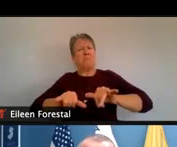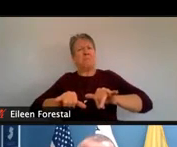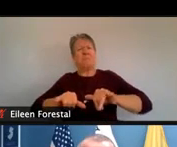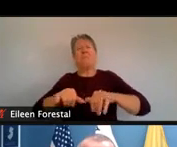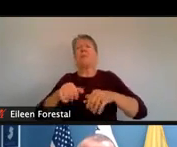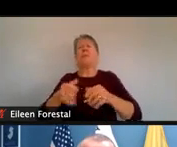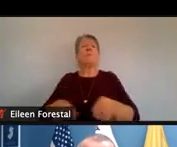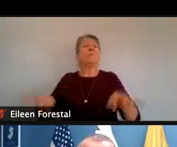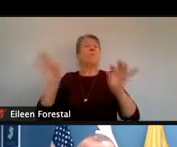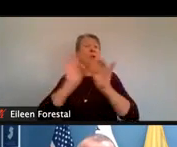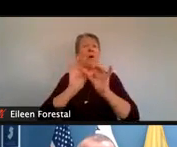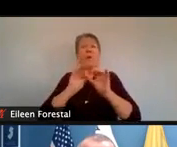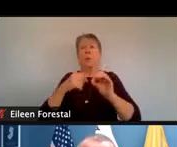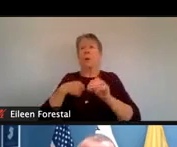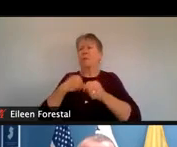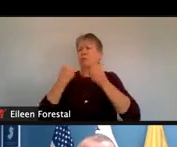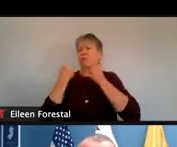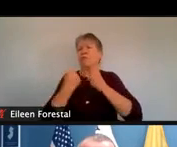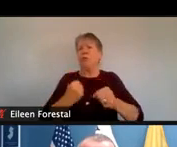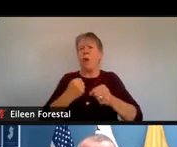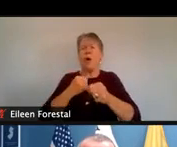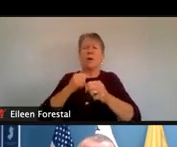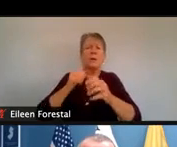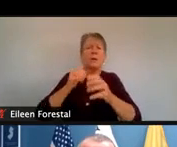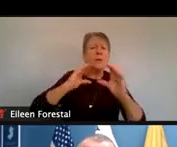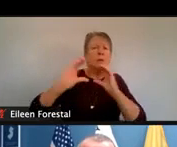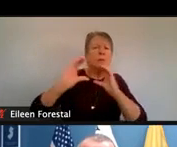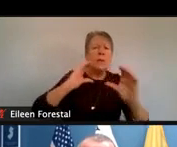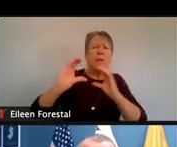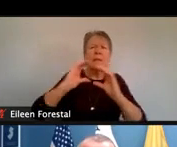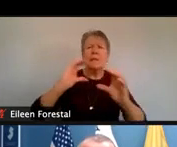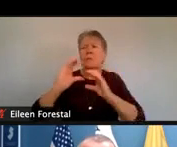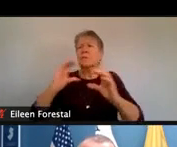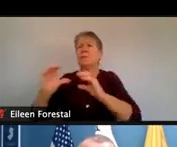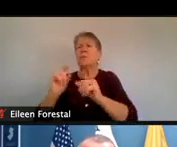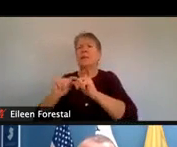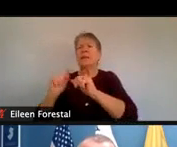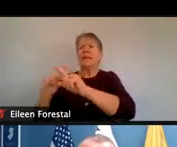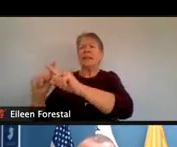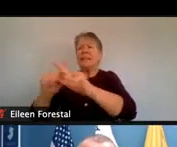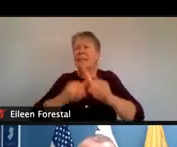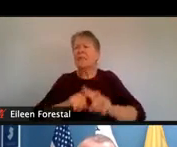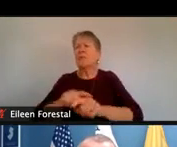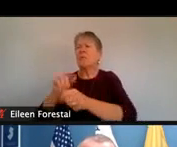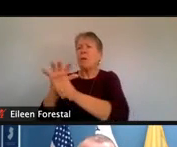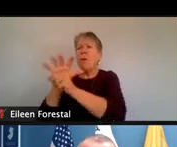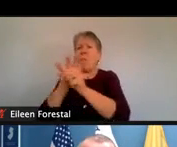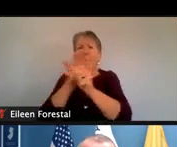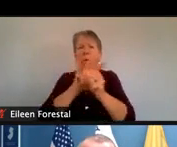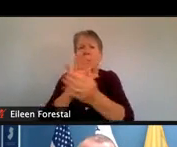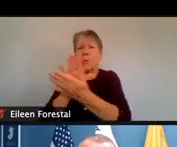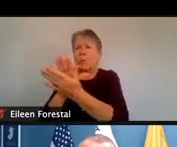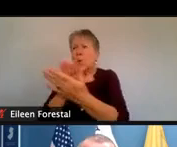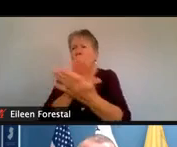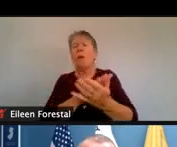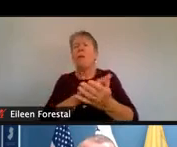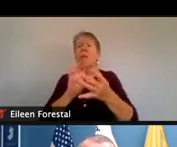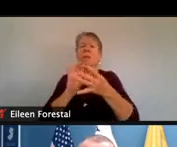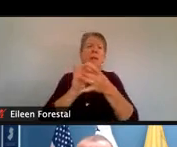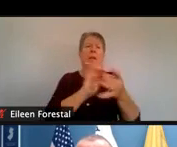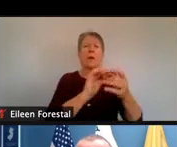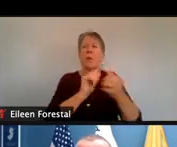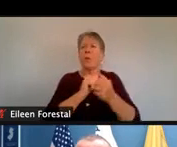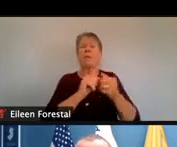Department of Education with big Department of Health input on the other. And as I mentioned when I listed the schools